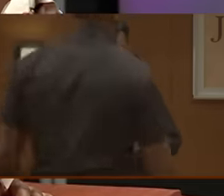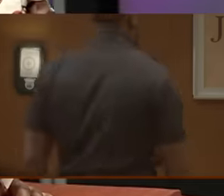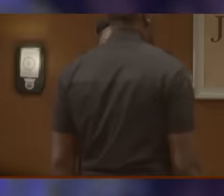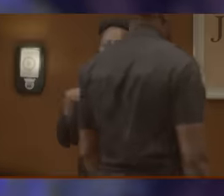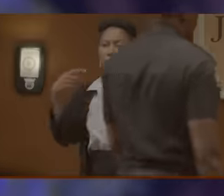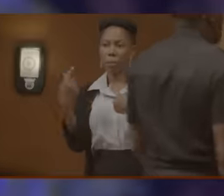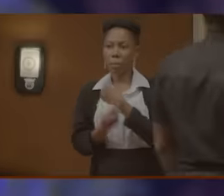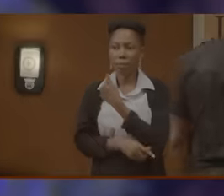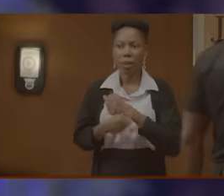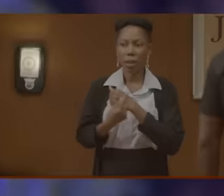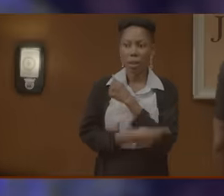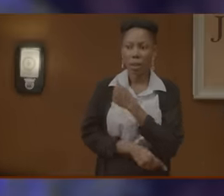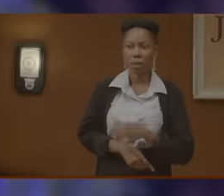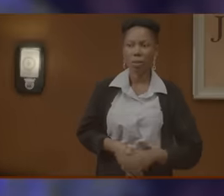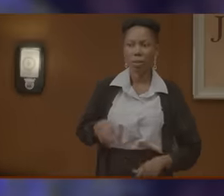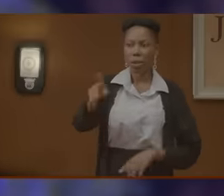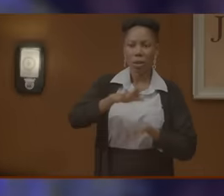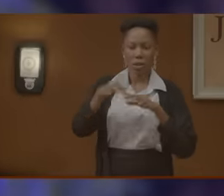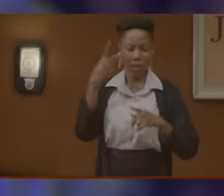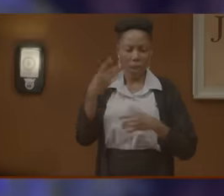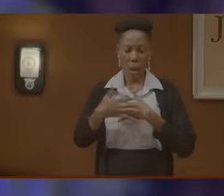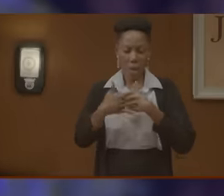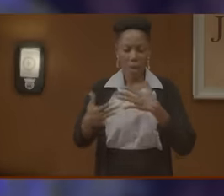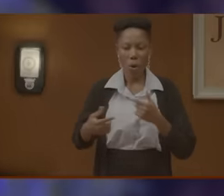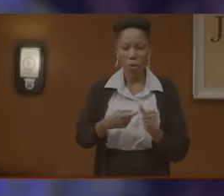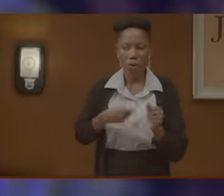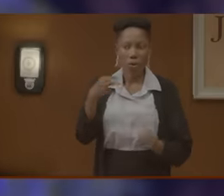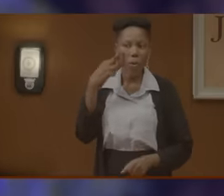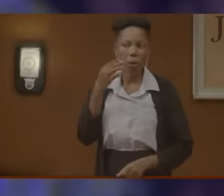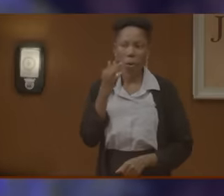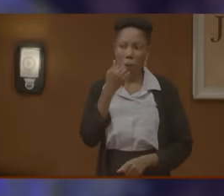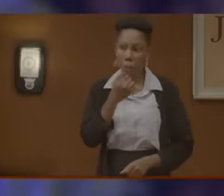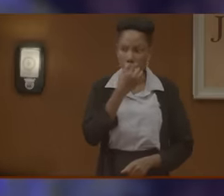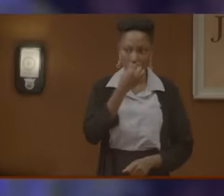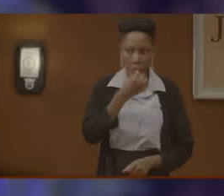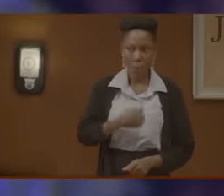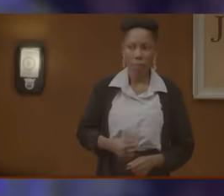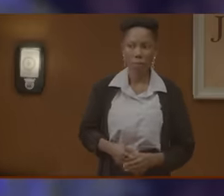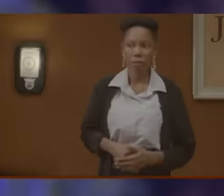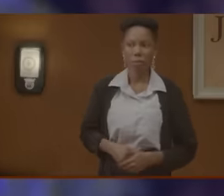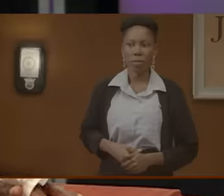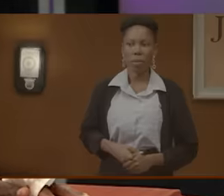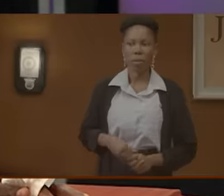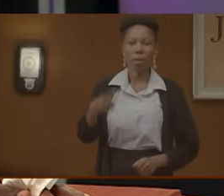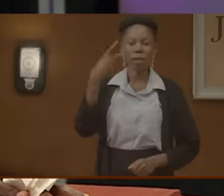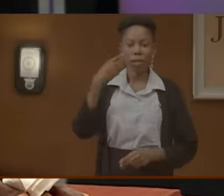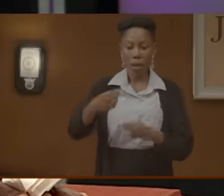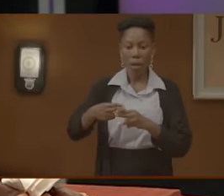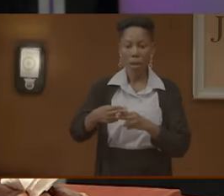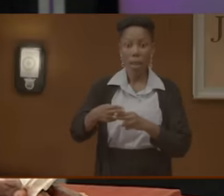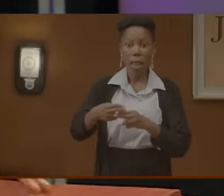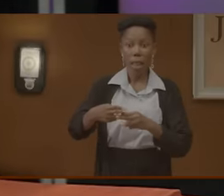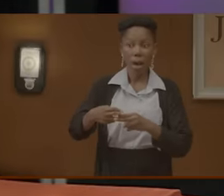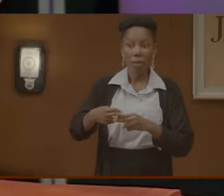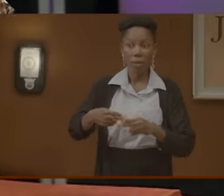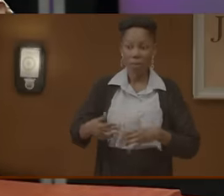day. I can't see myself. I now see my blood coming out from my nose. That day there was a cutlass there. I won't lie. Cutlass was at the back